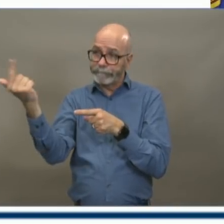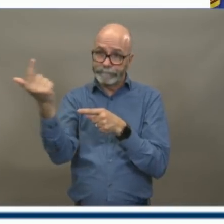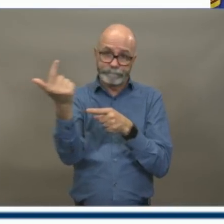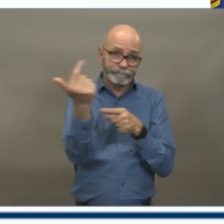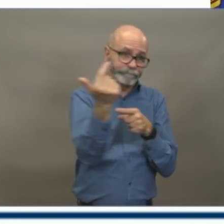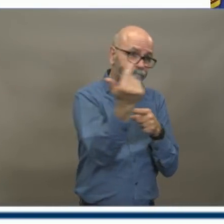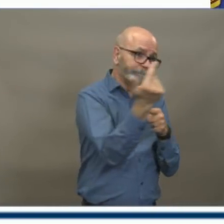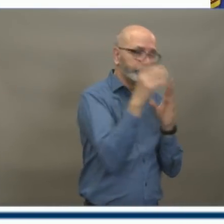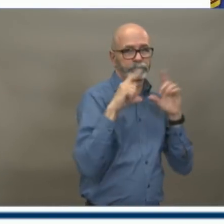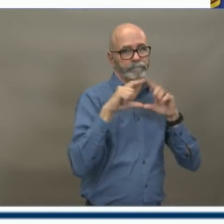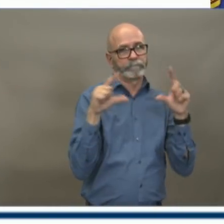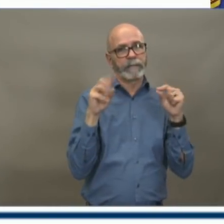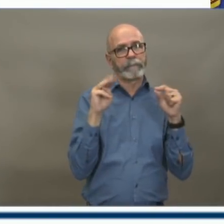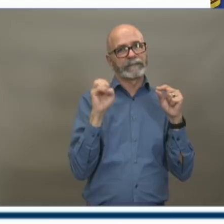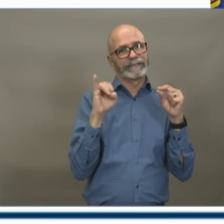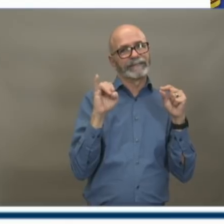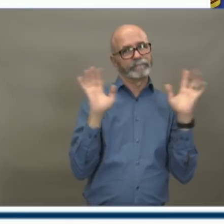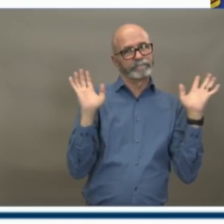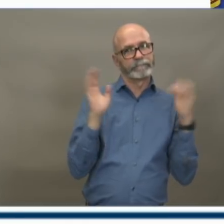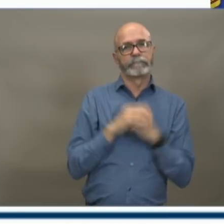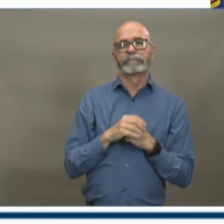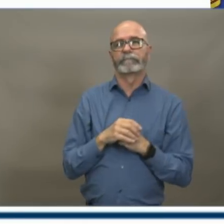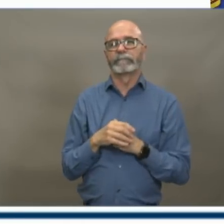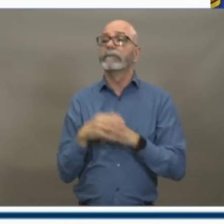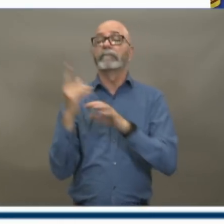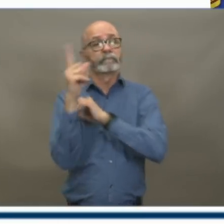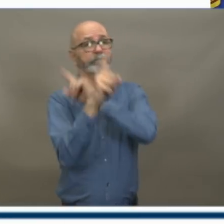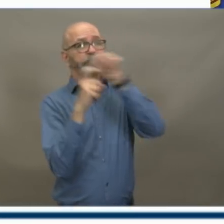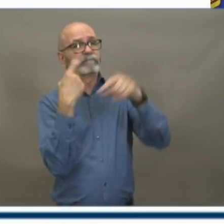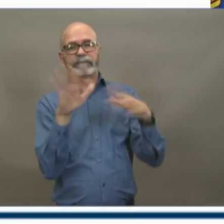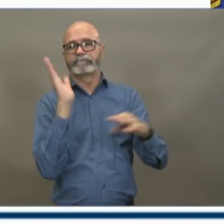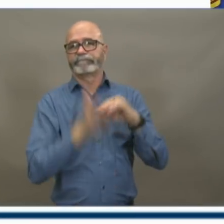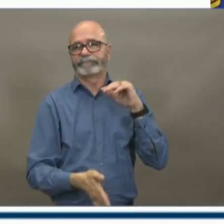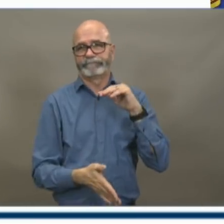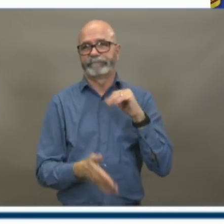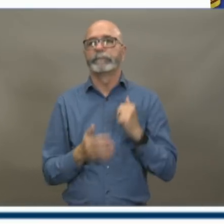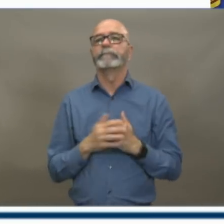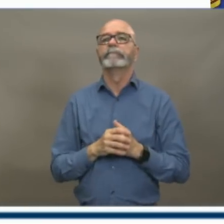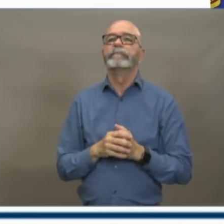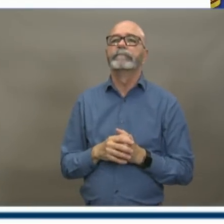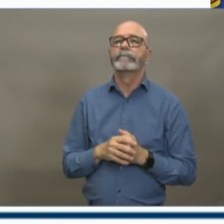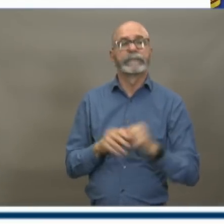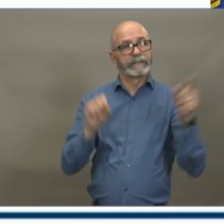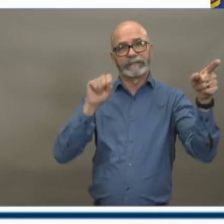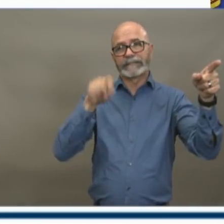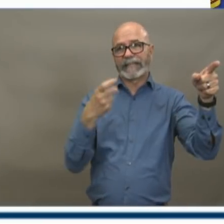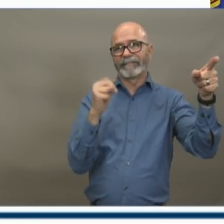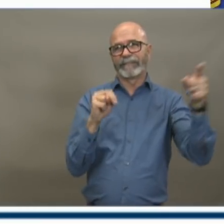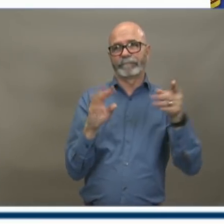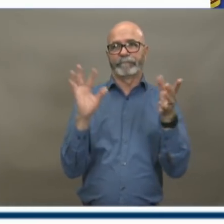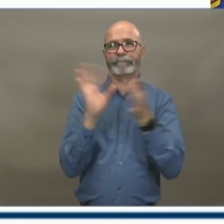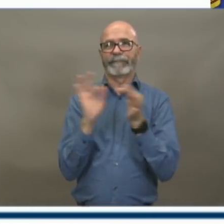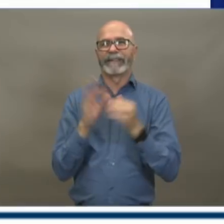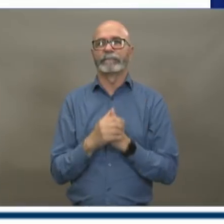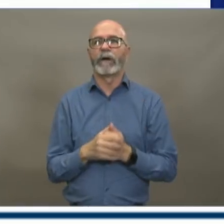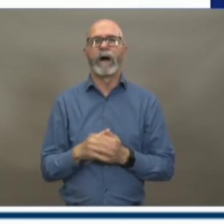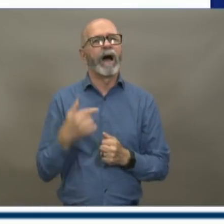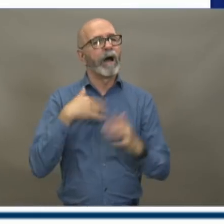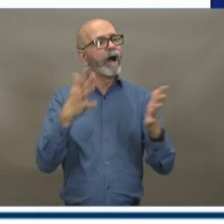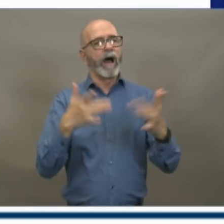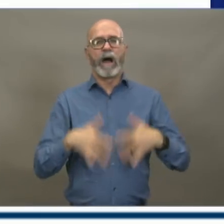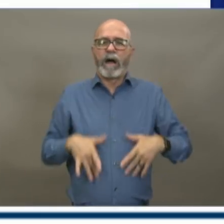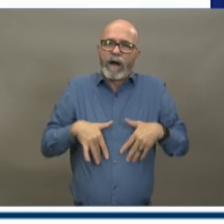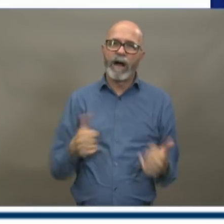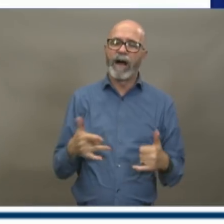questions today. Go ahead, Premier. Thank you, Tina. It's always a good day when we can talk about a low number of cases in Nova Scotia. I want all of you to be proud